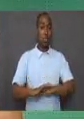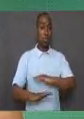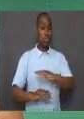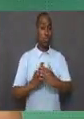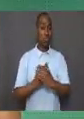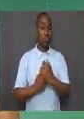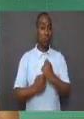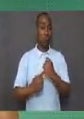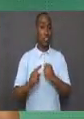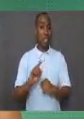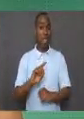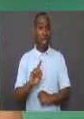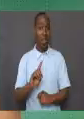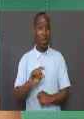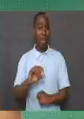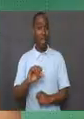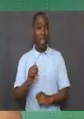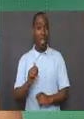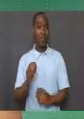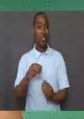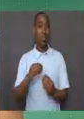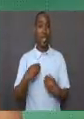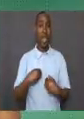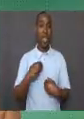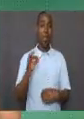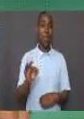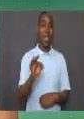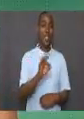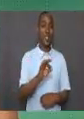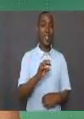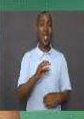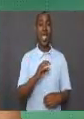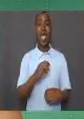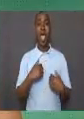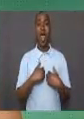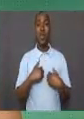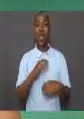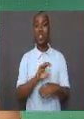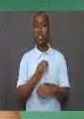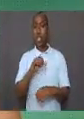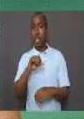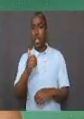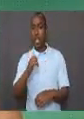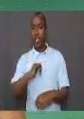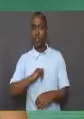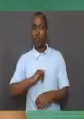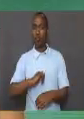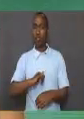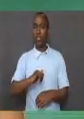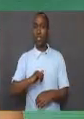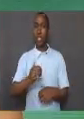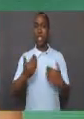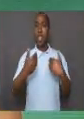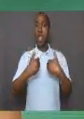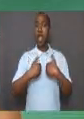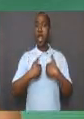processes, but plant and animal cells have a few other similarities between